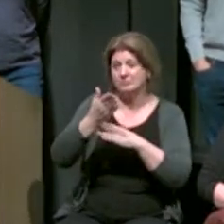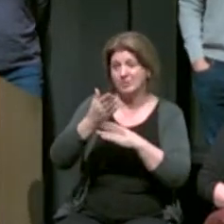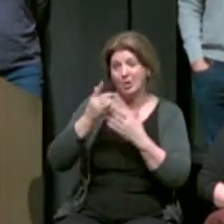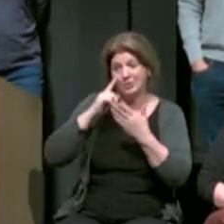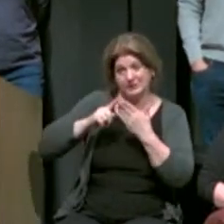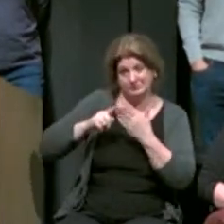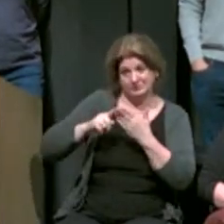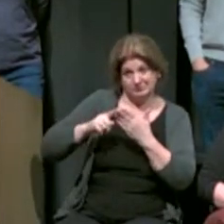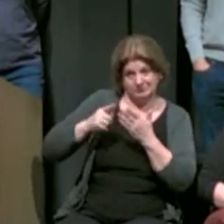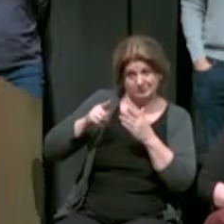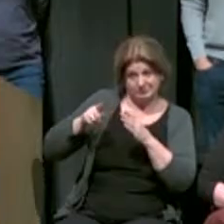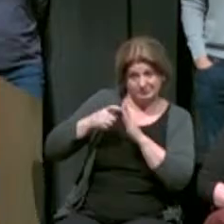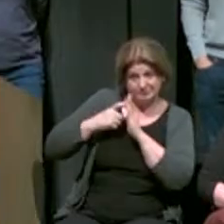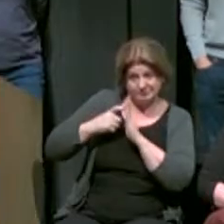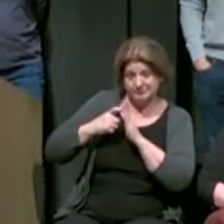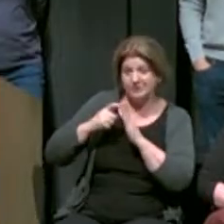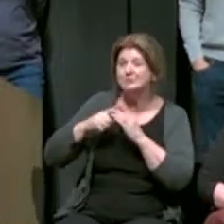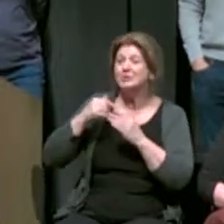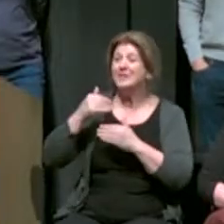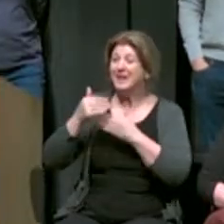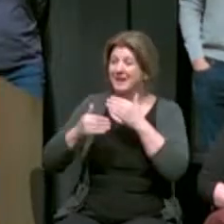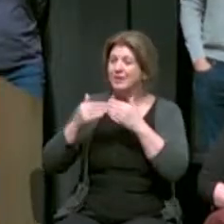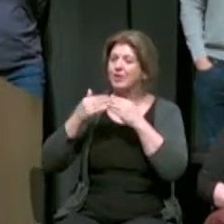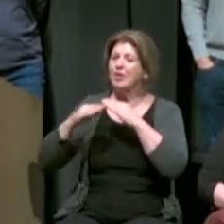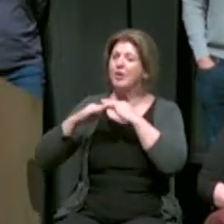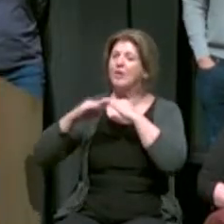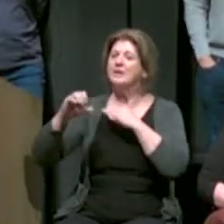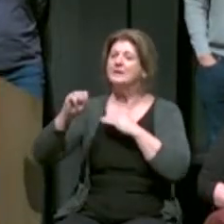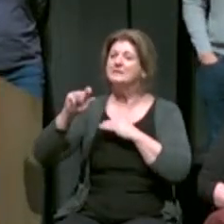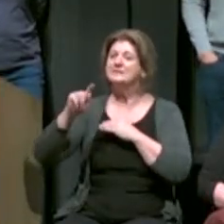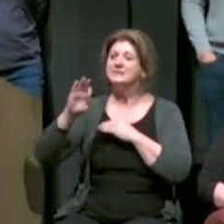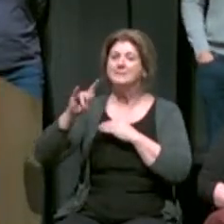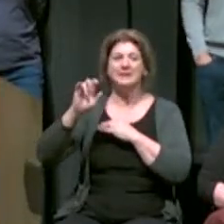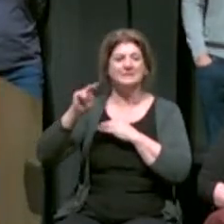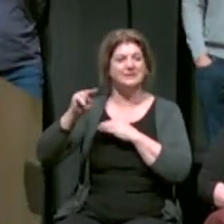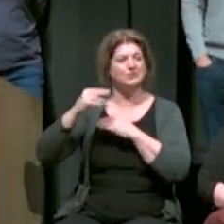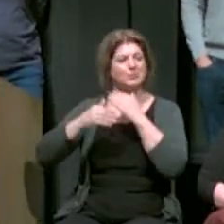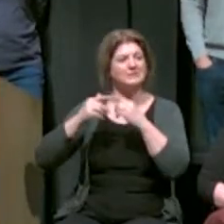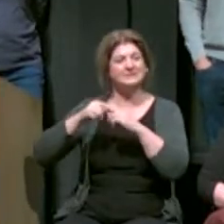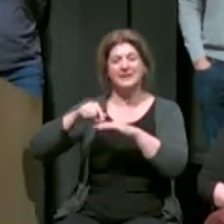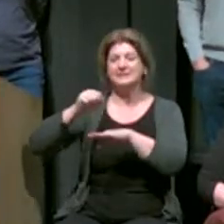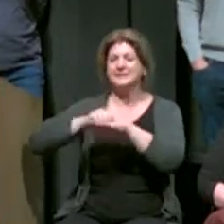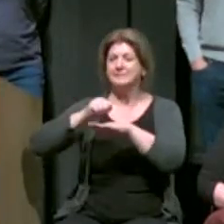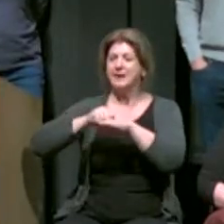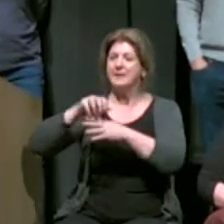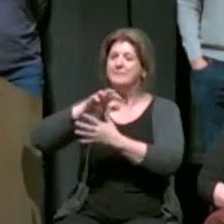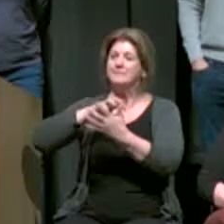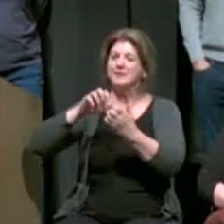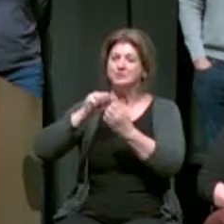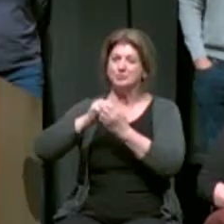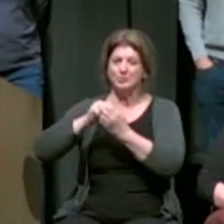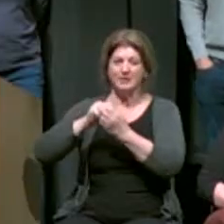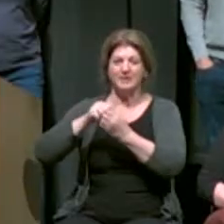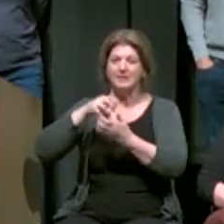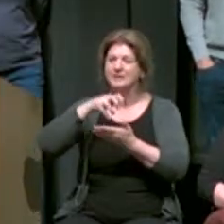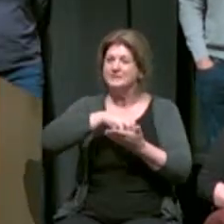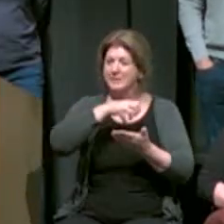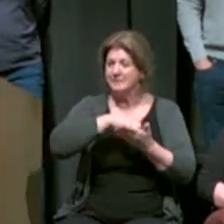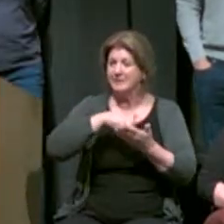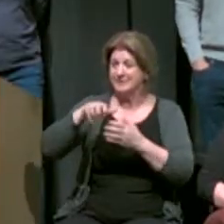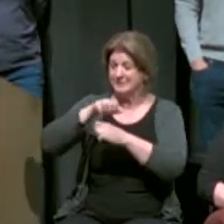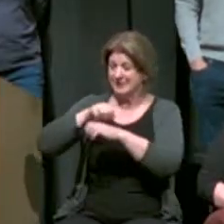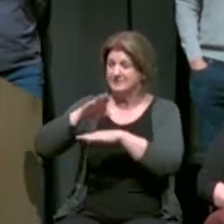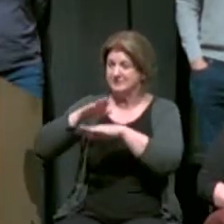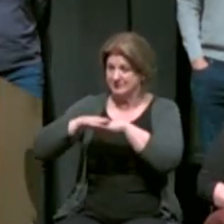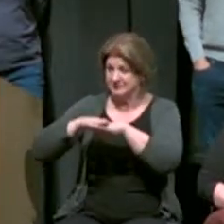actually happens as part of that stabilization process, so the Portland cement that we've mentioned, when it's mixed in with the dredge sediment,